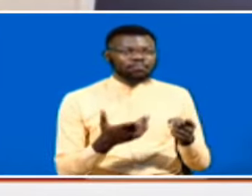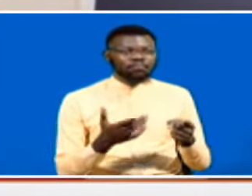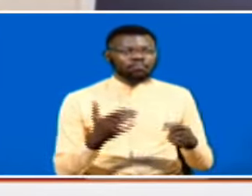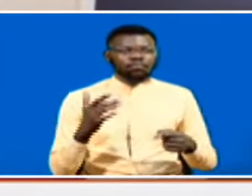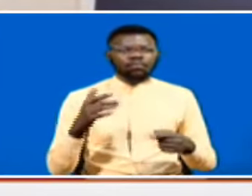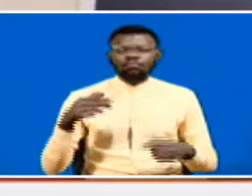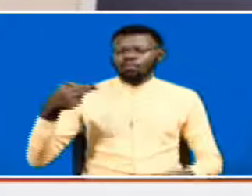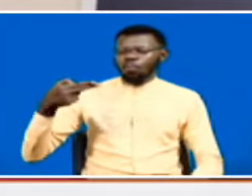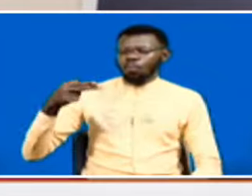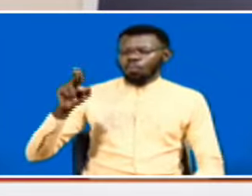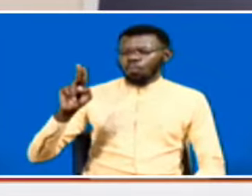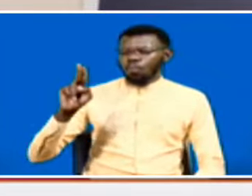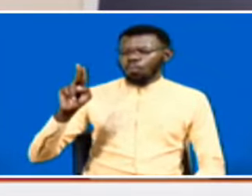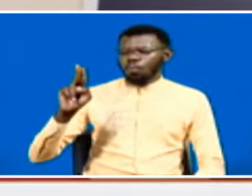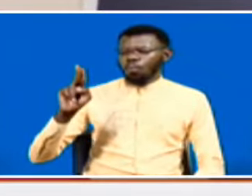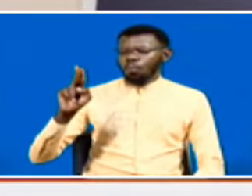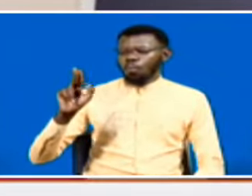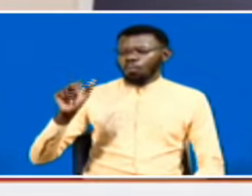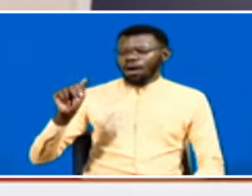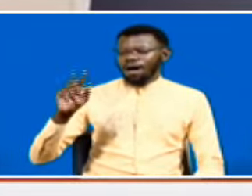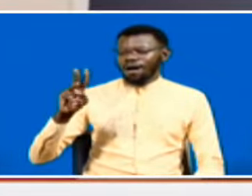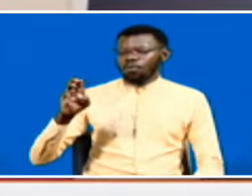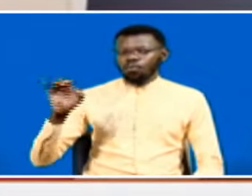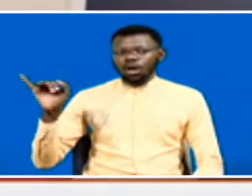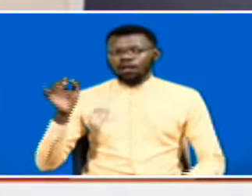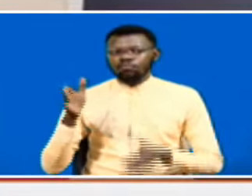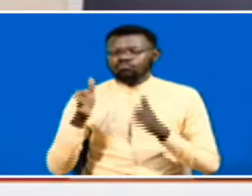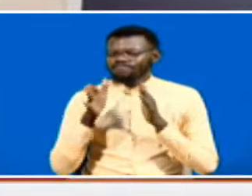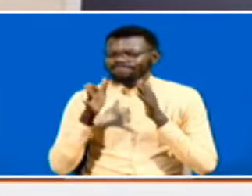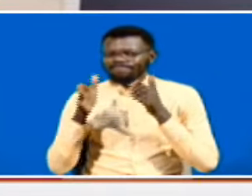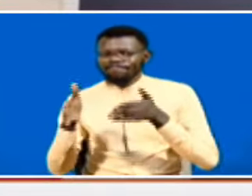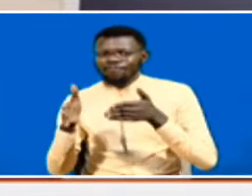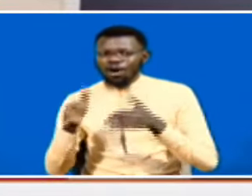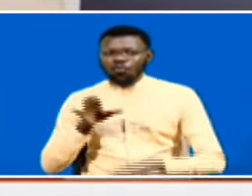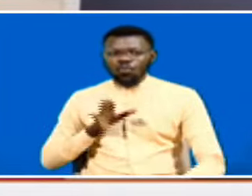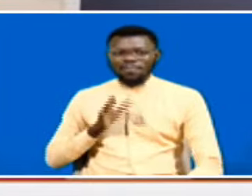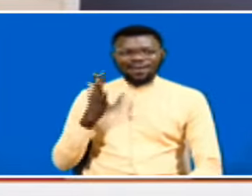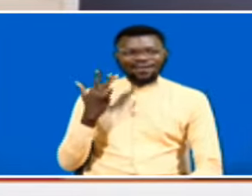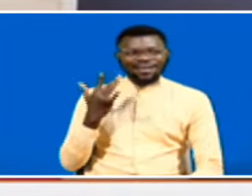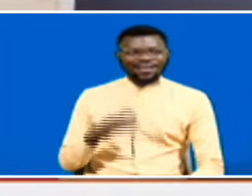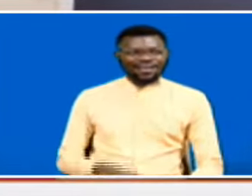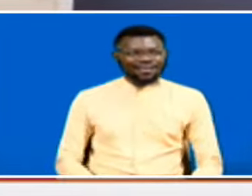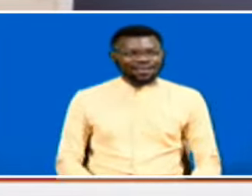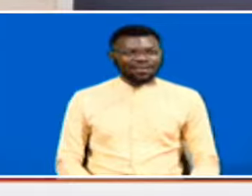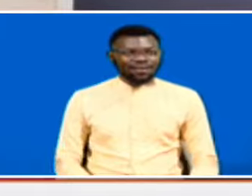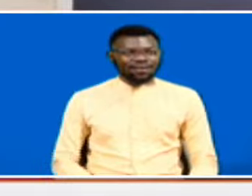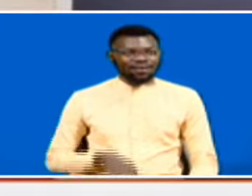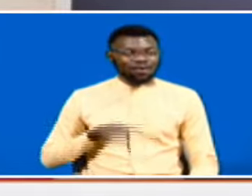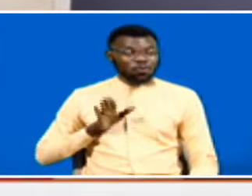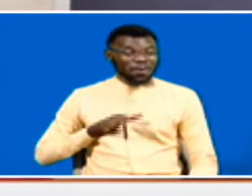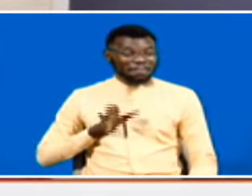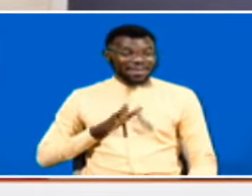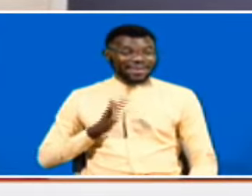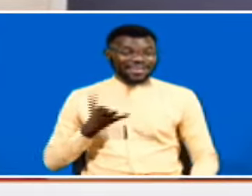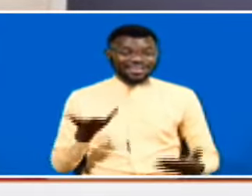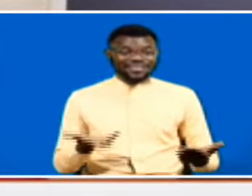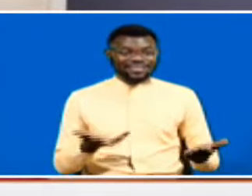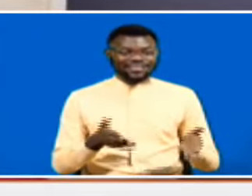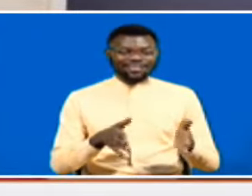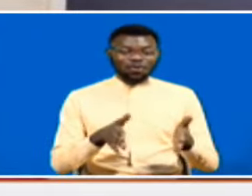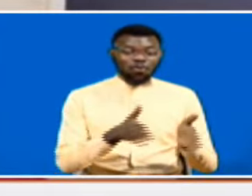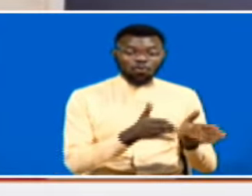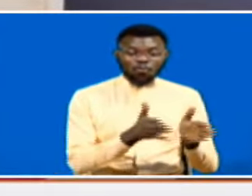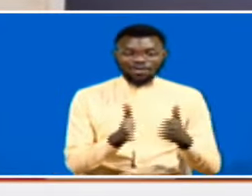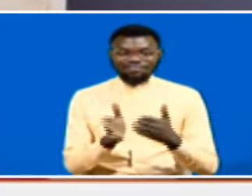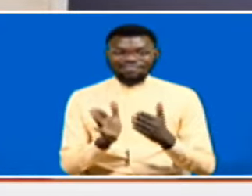we focus on women? Because have you ever heard a word that women can support half of the sky?